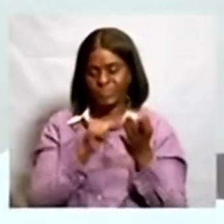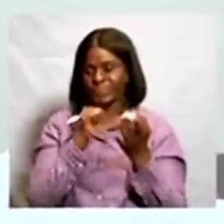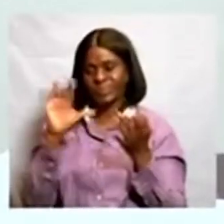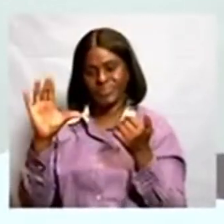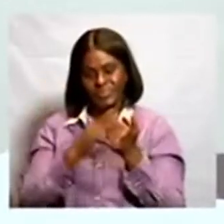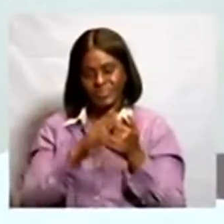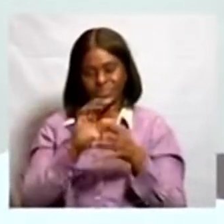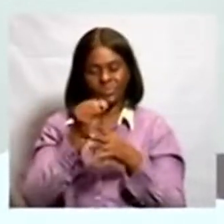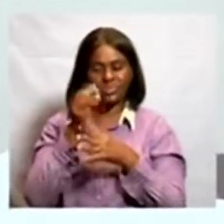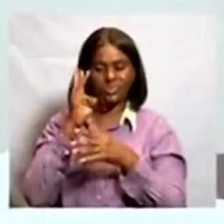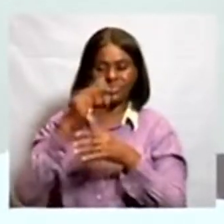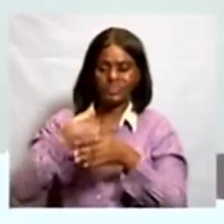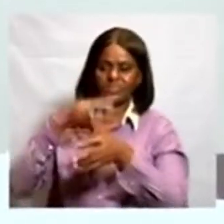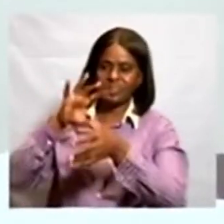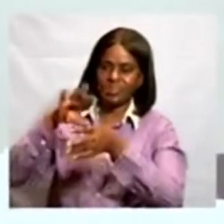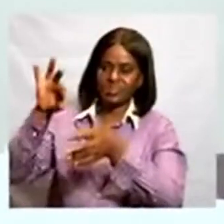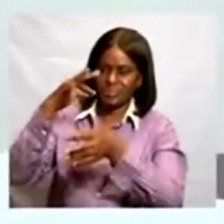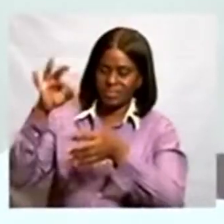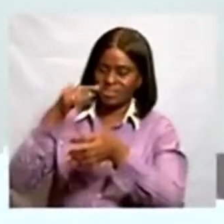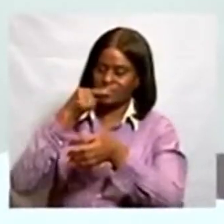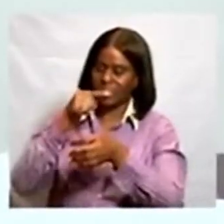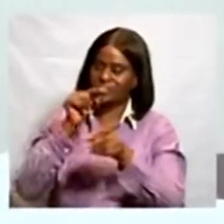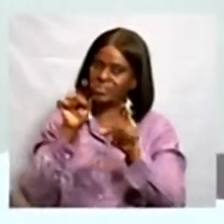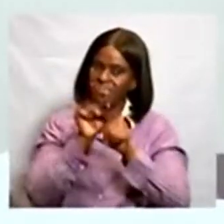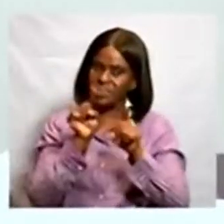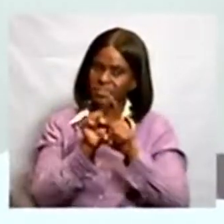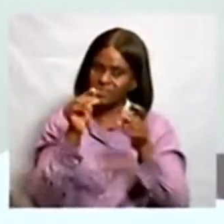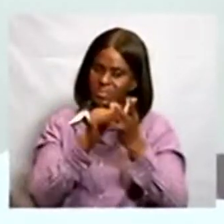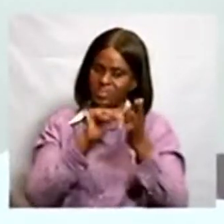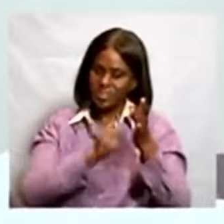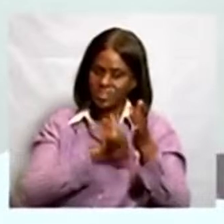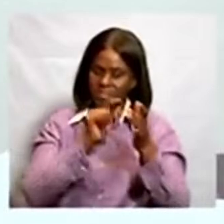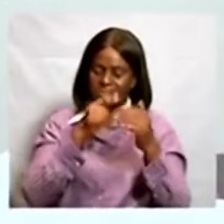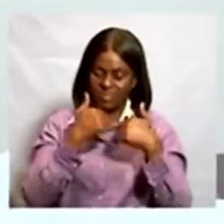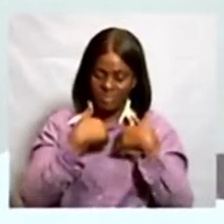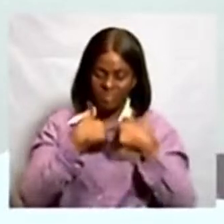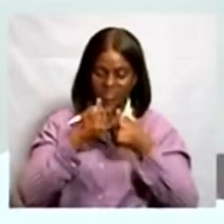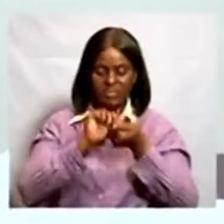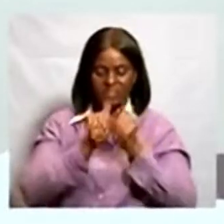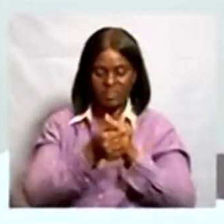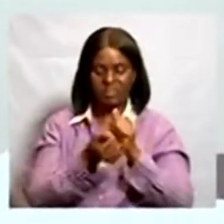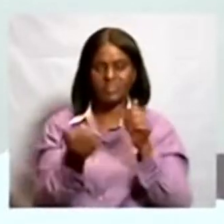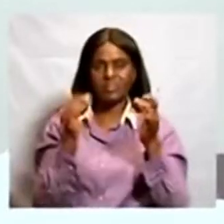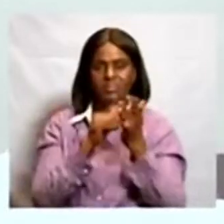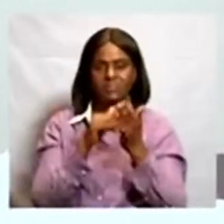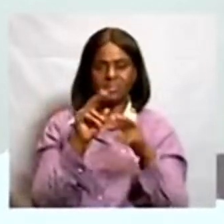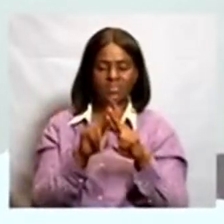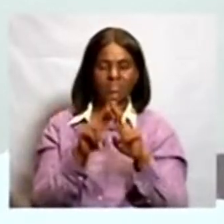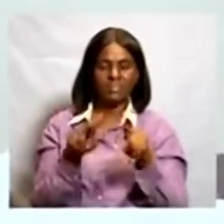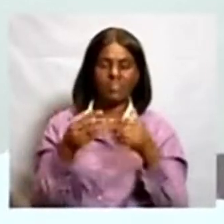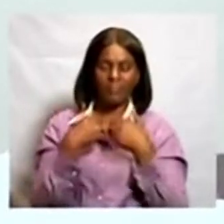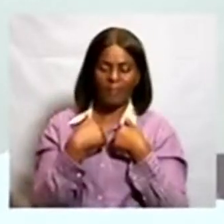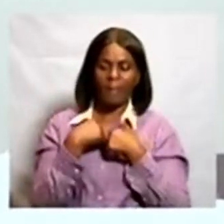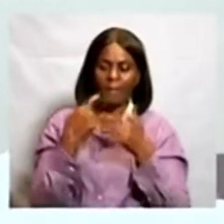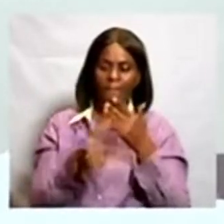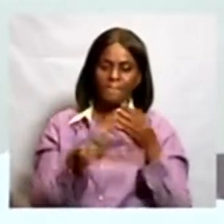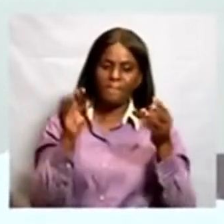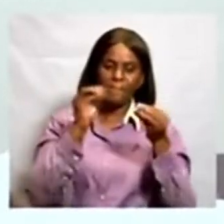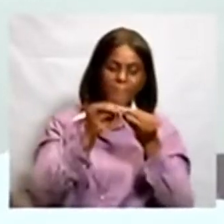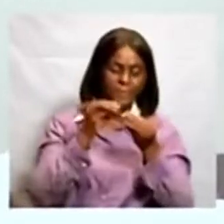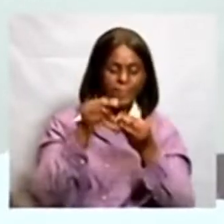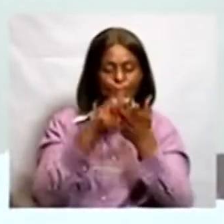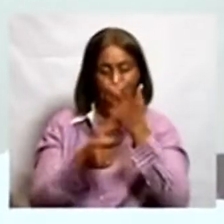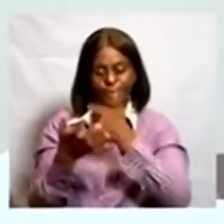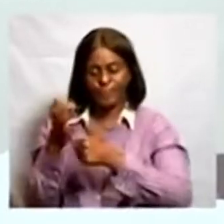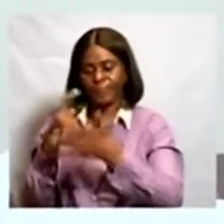will be stakeholders coming back saying that we need to amend again. Chair, there's been extensive